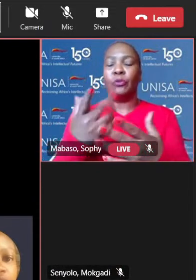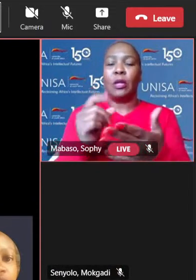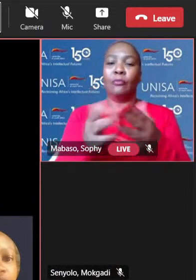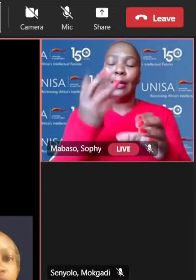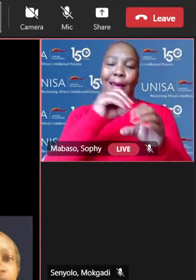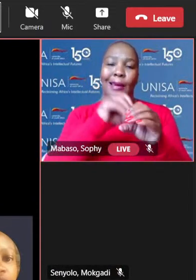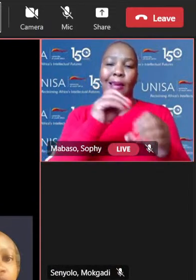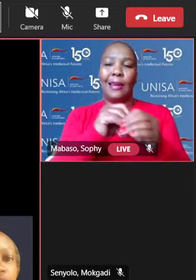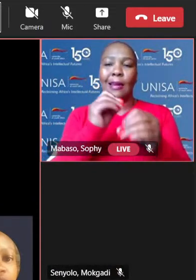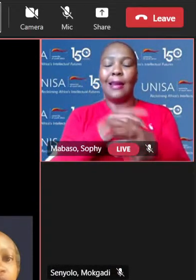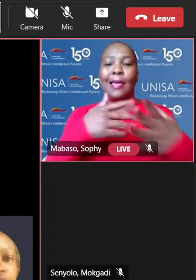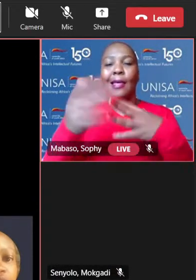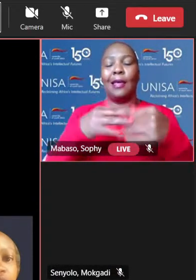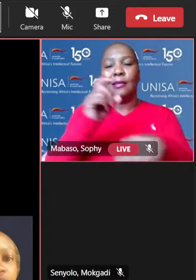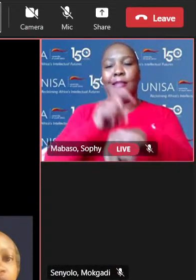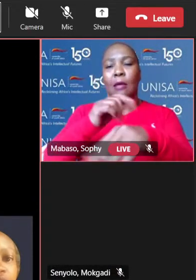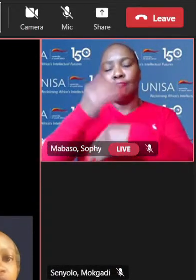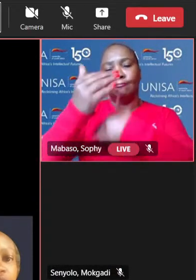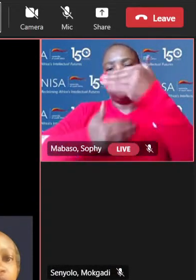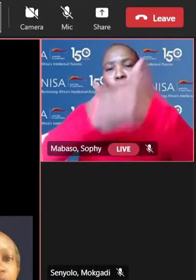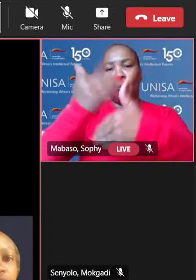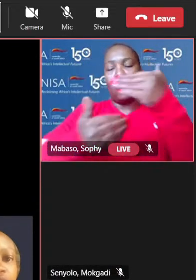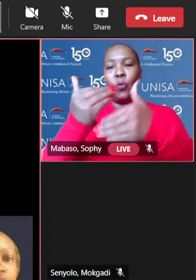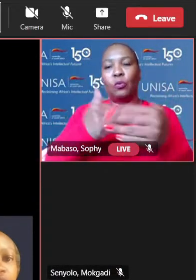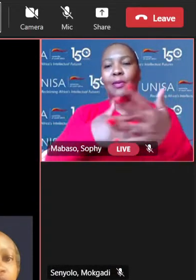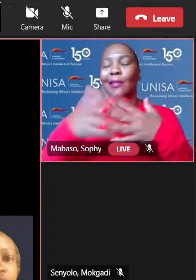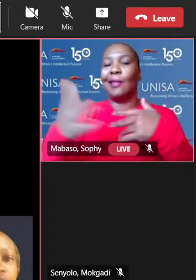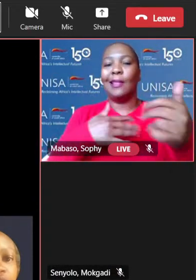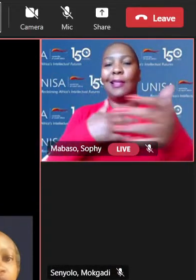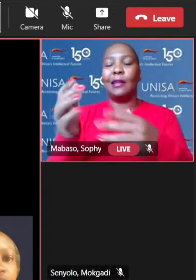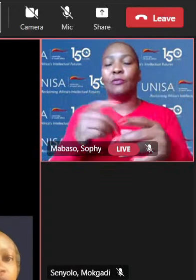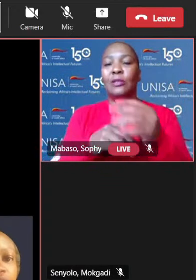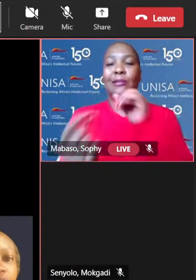carry on with whatever is taking place